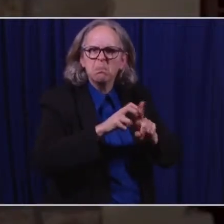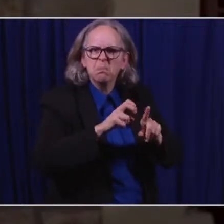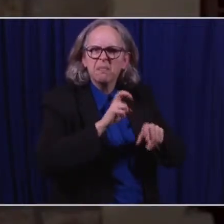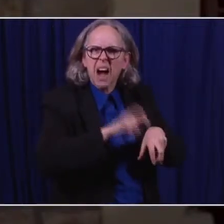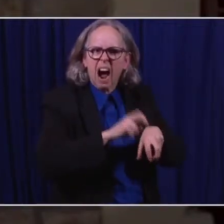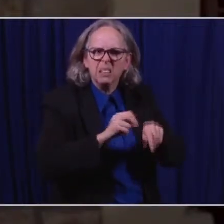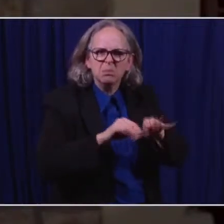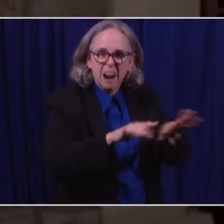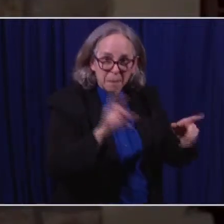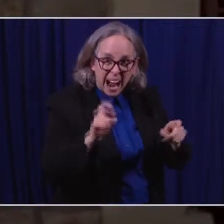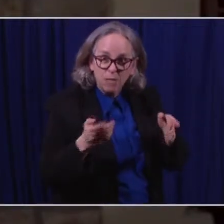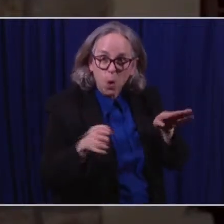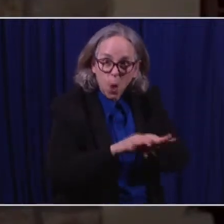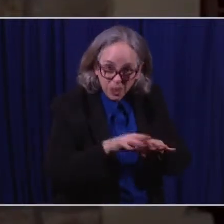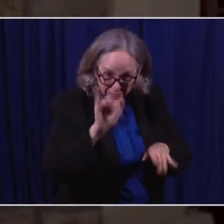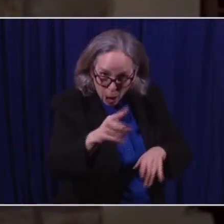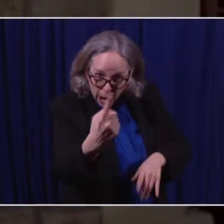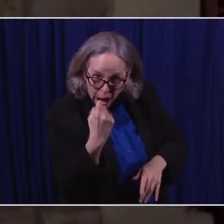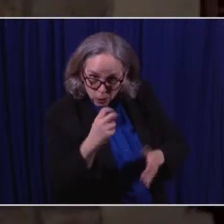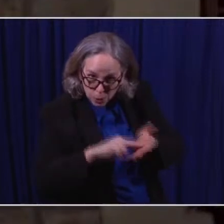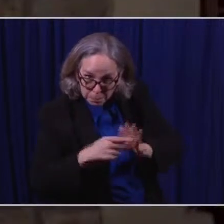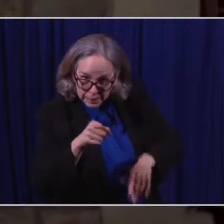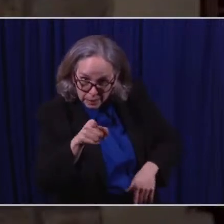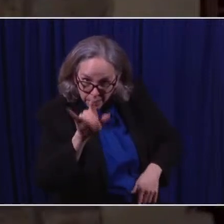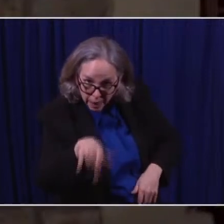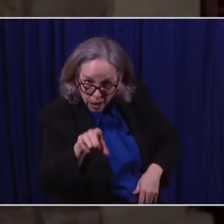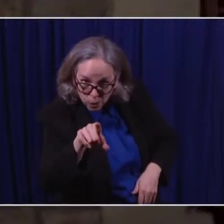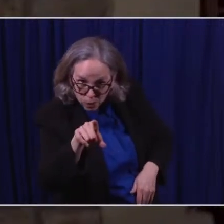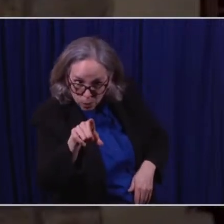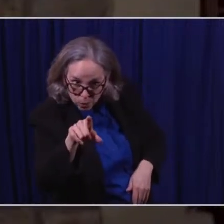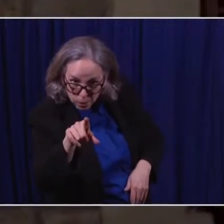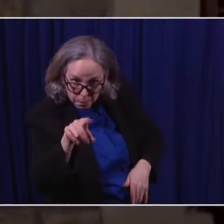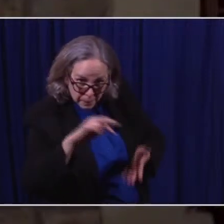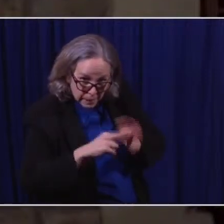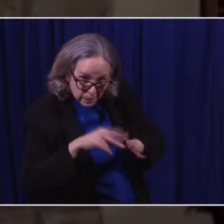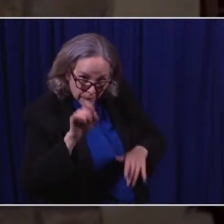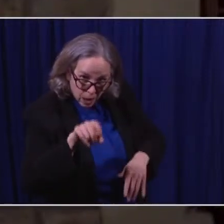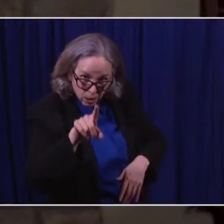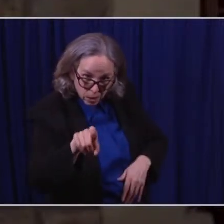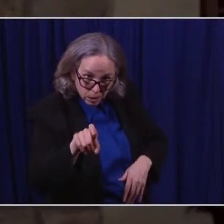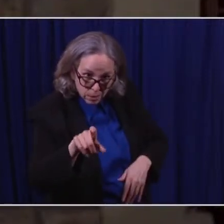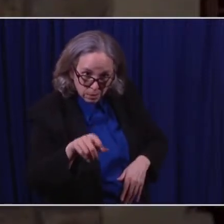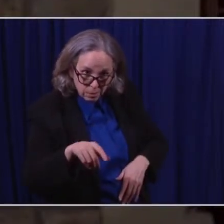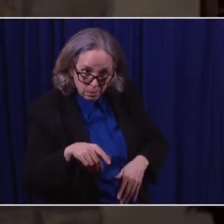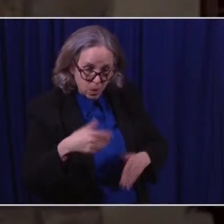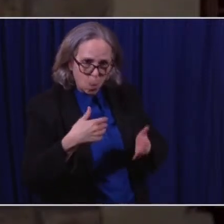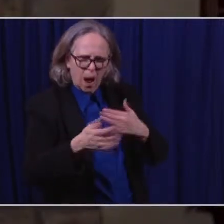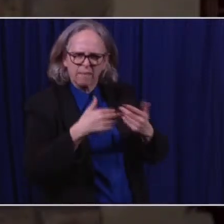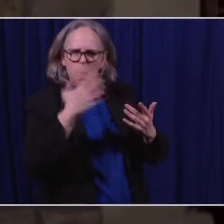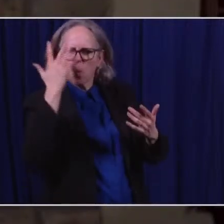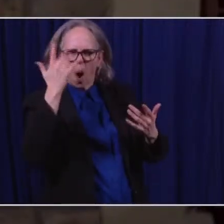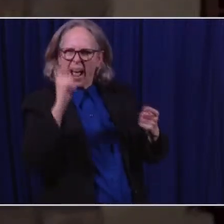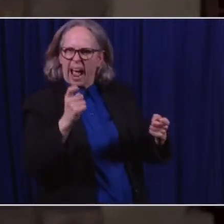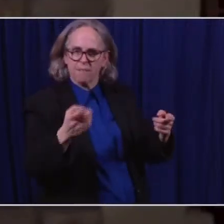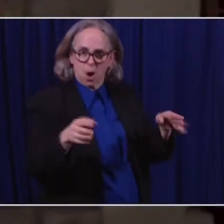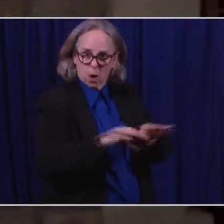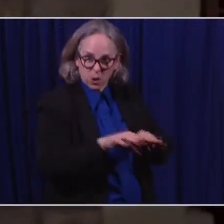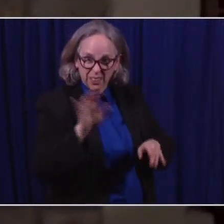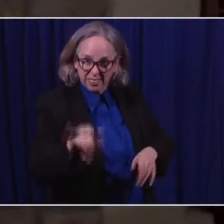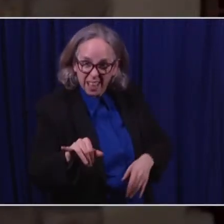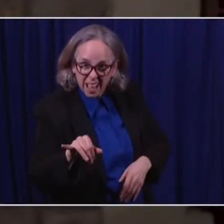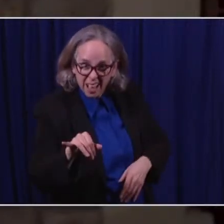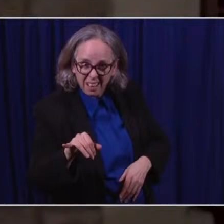can't put enough teachers in the classroom or whatever it is. Whatever happens, happens. I mean, we hope that doesn't happen. We